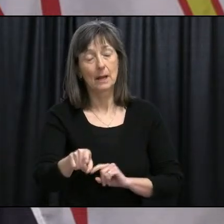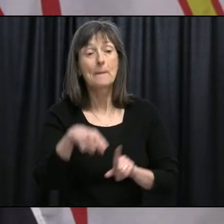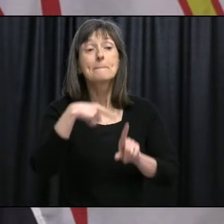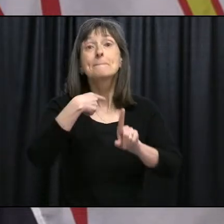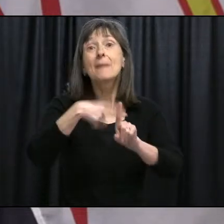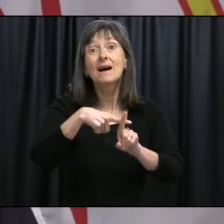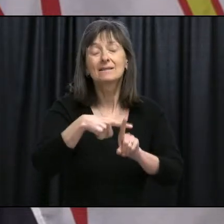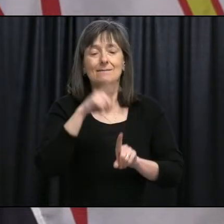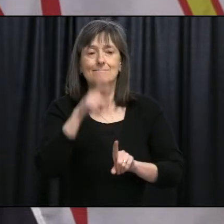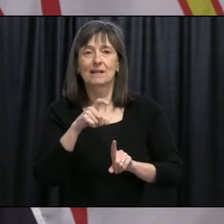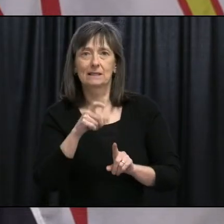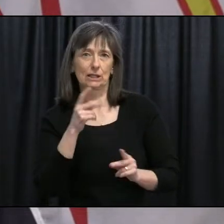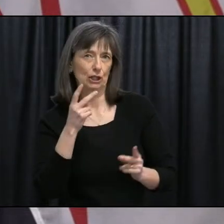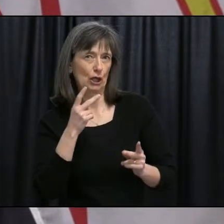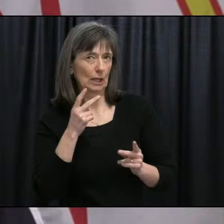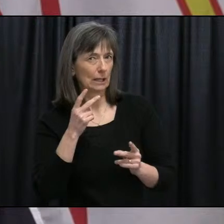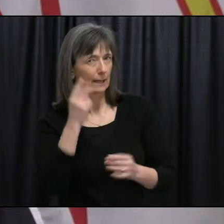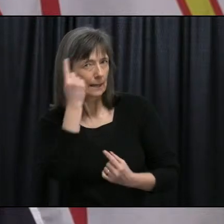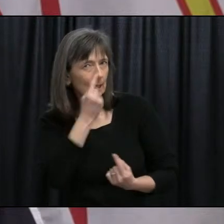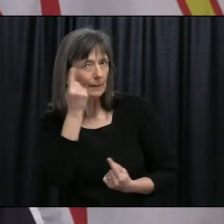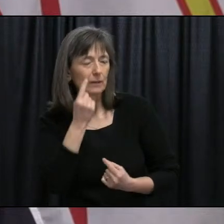not just here, but across the country.